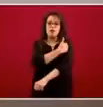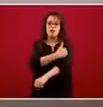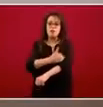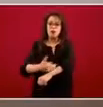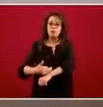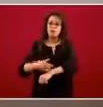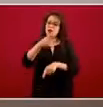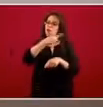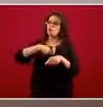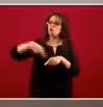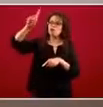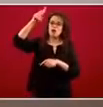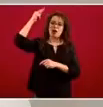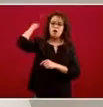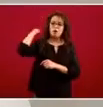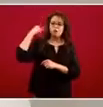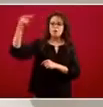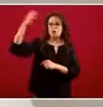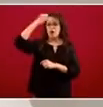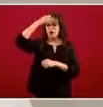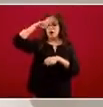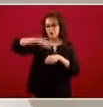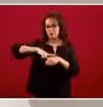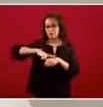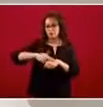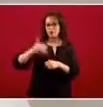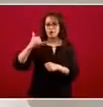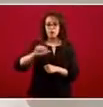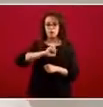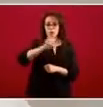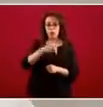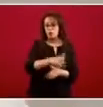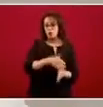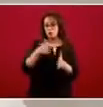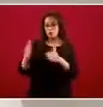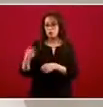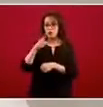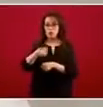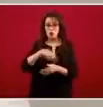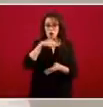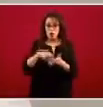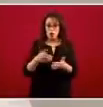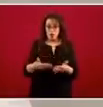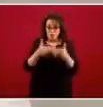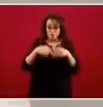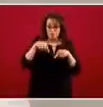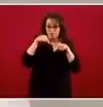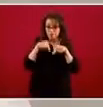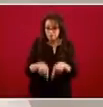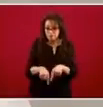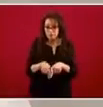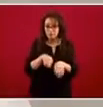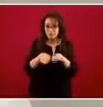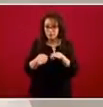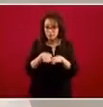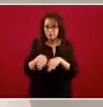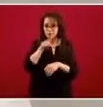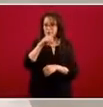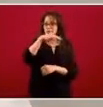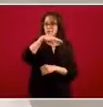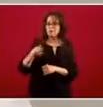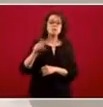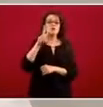it was the contagion that happened in these cases was not within the workplace, was through an